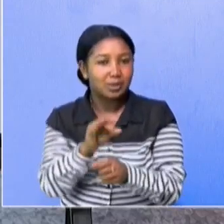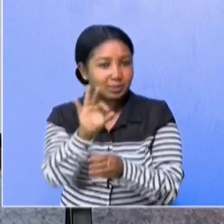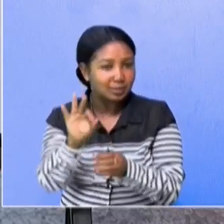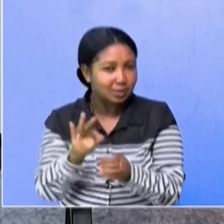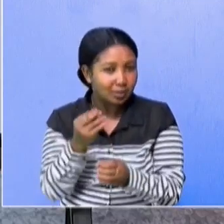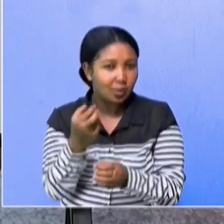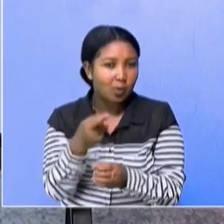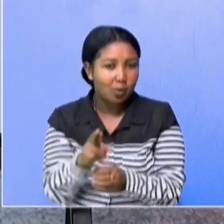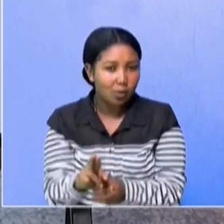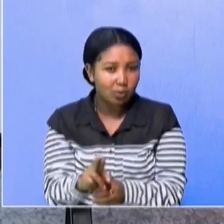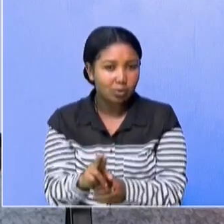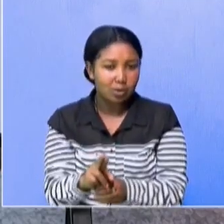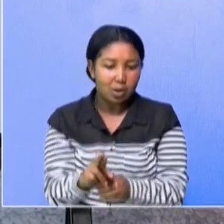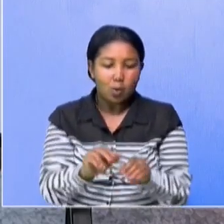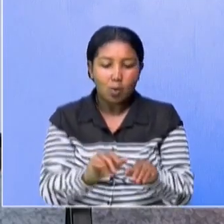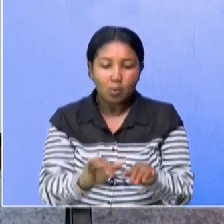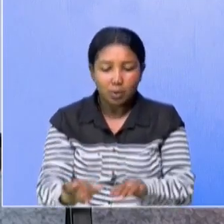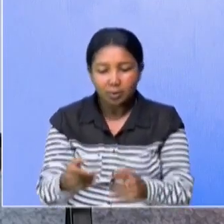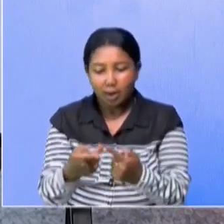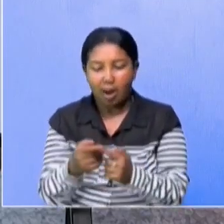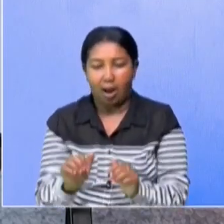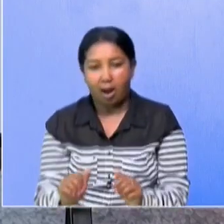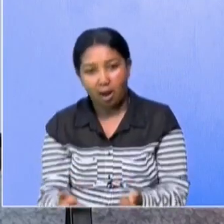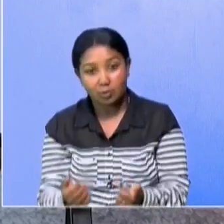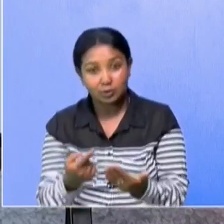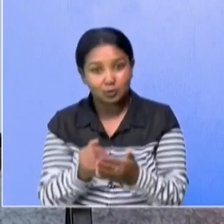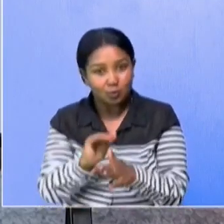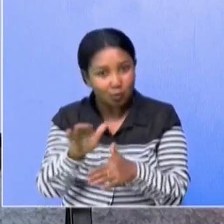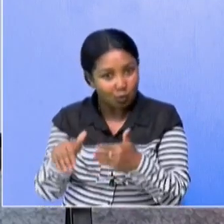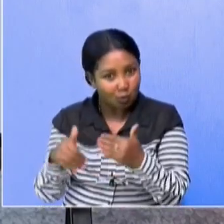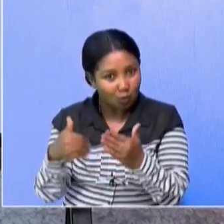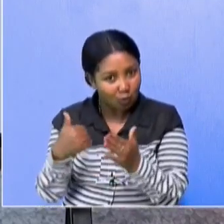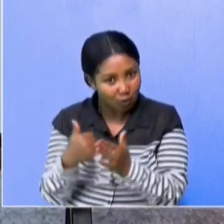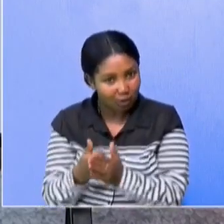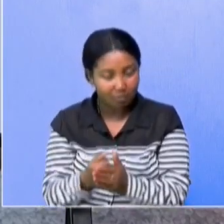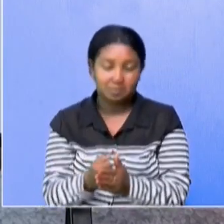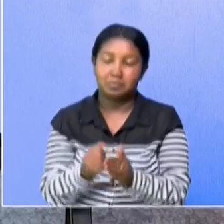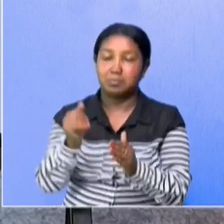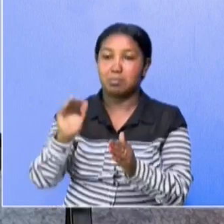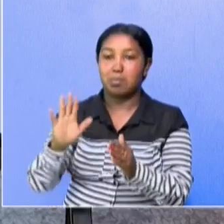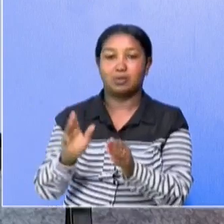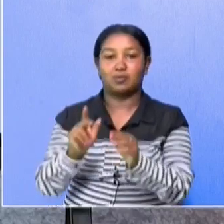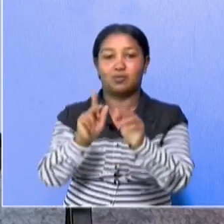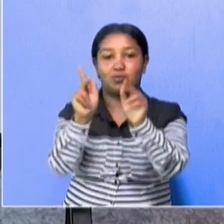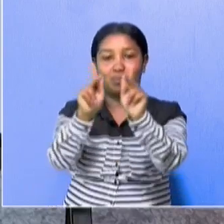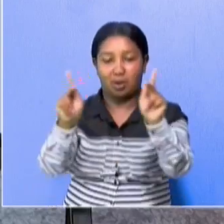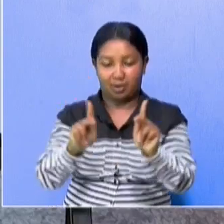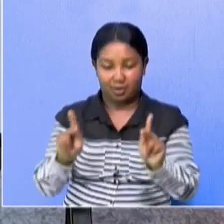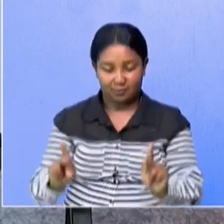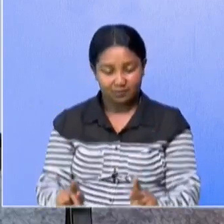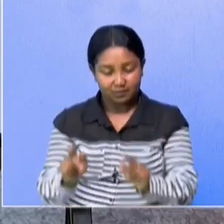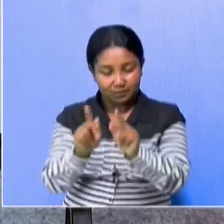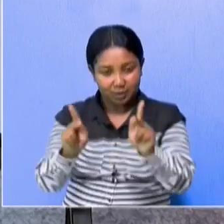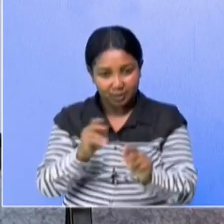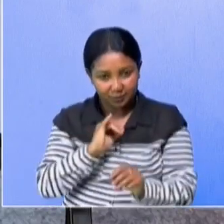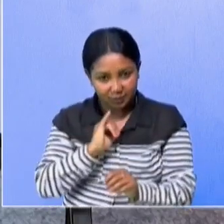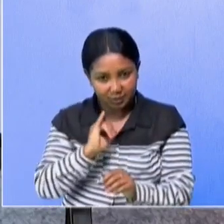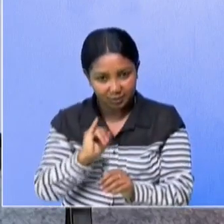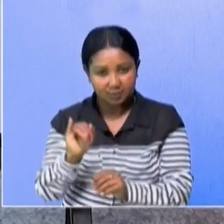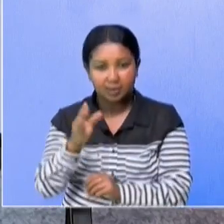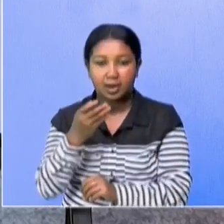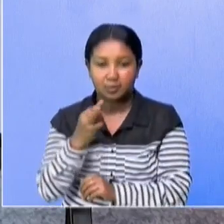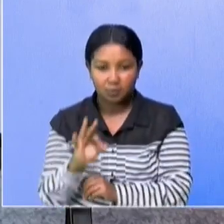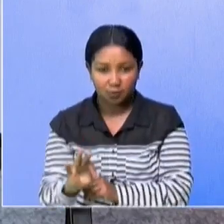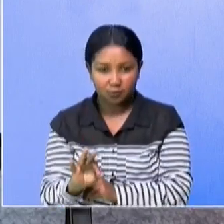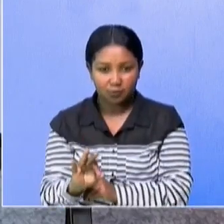to manipulate or use computers, all these are a part of a paragraph. So, paragraph is a kind